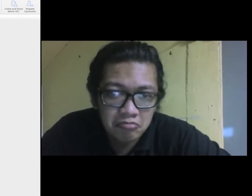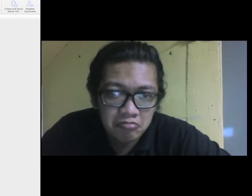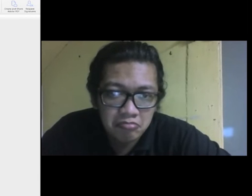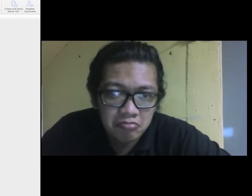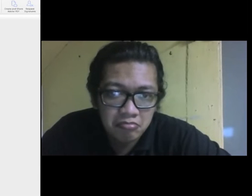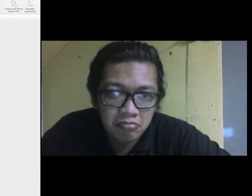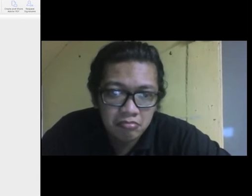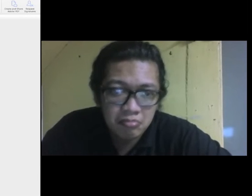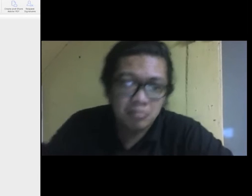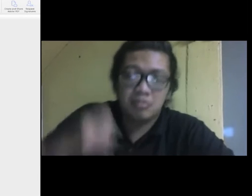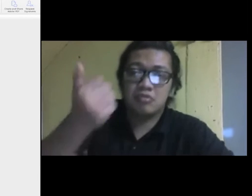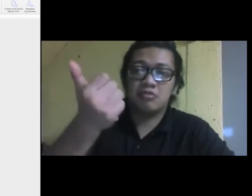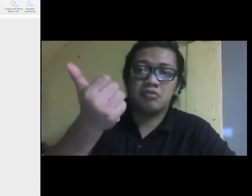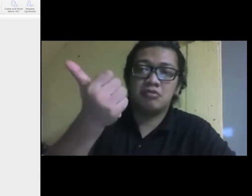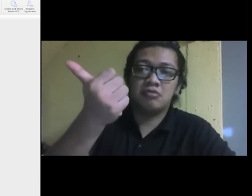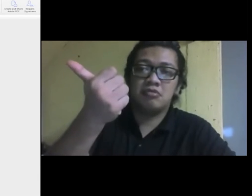Can you see?